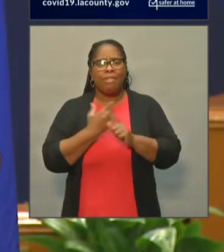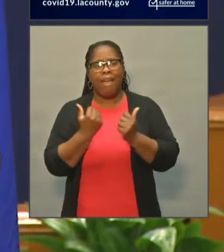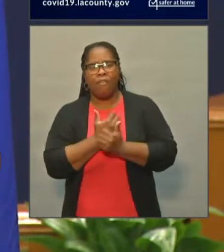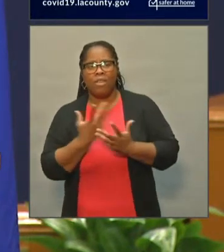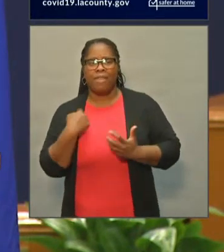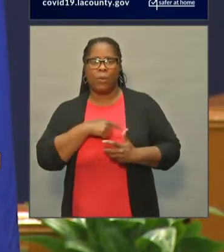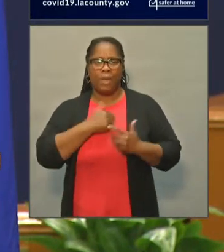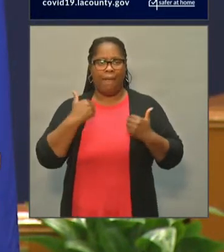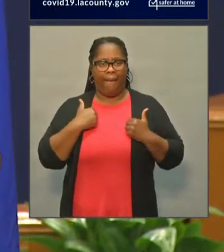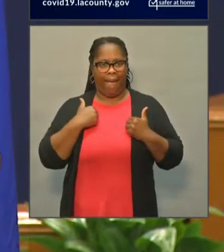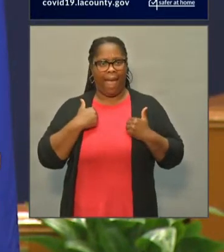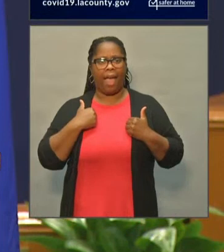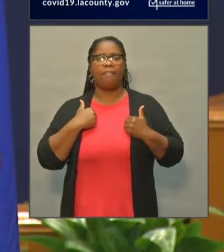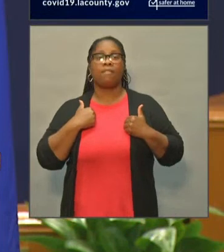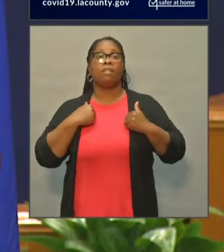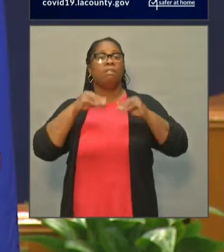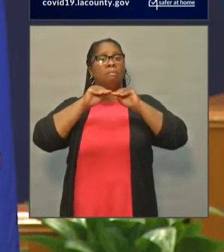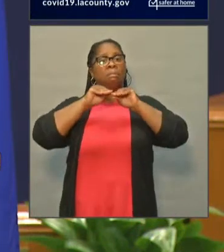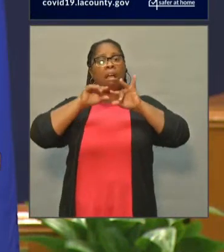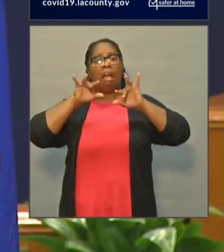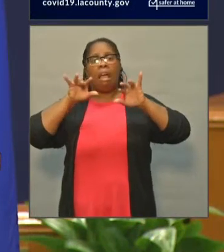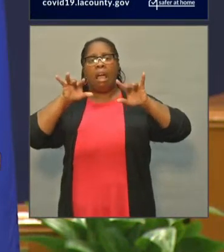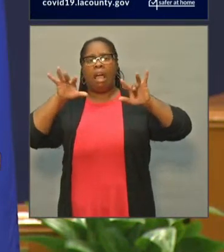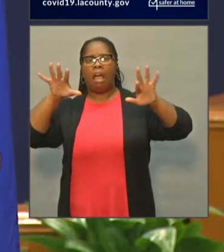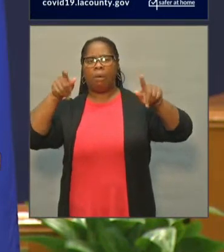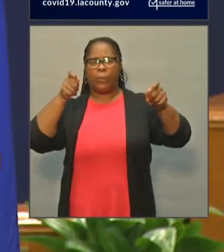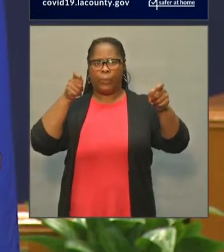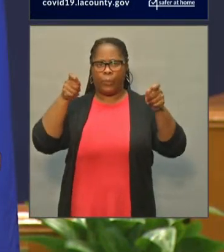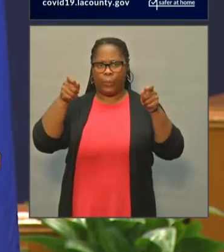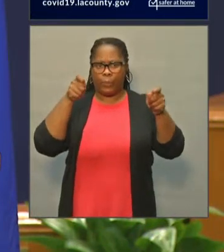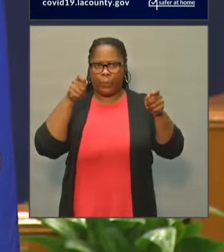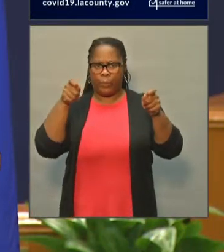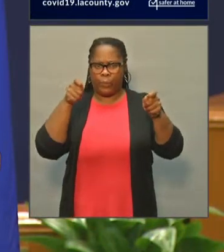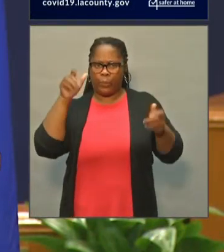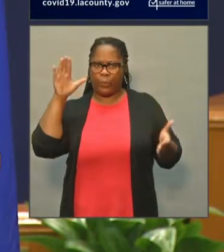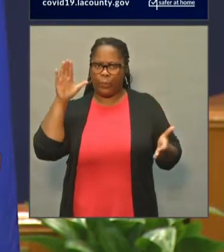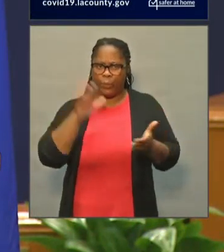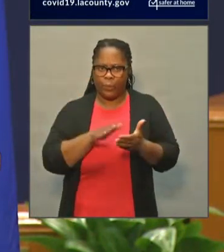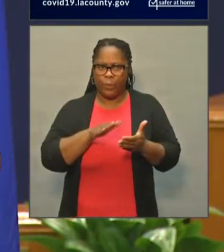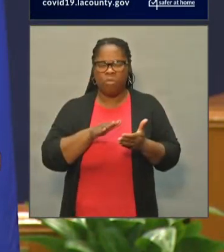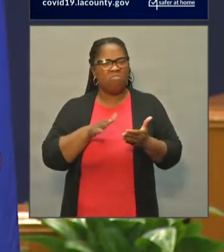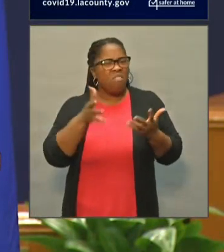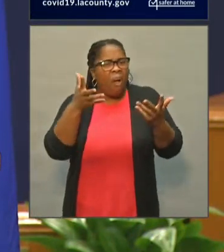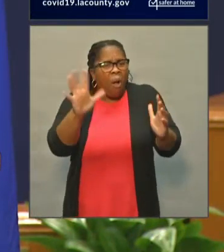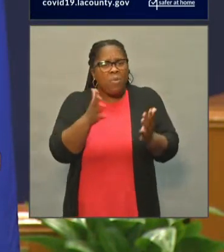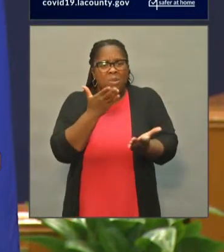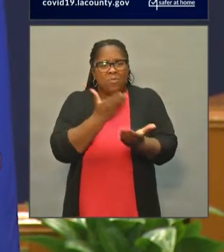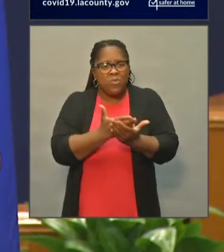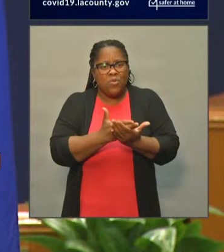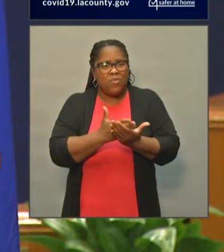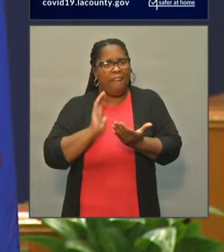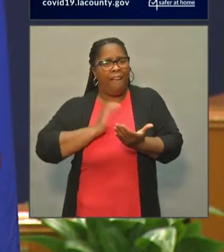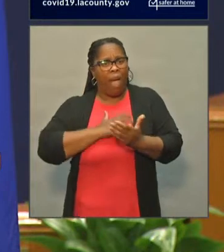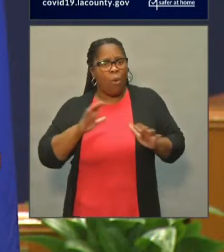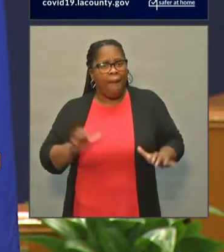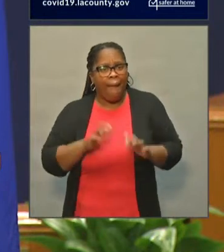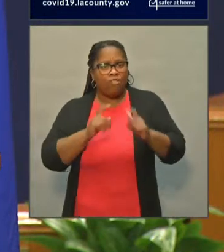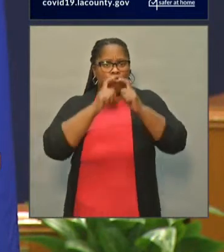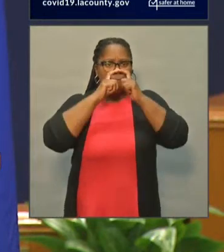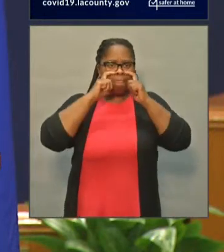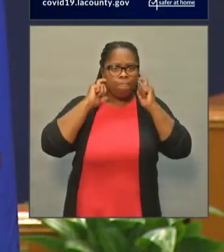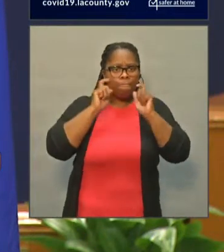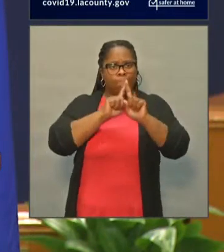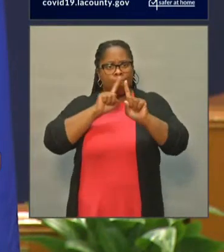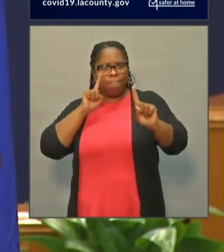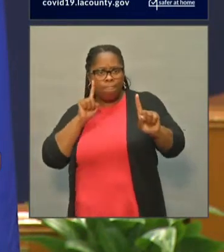COVID-19. Together, you have shown that these actions work, and I'm certain we can continue to protect each other through our recovery